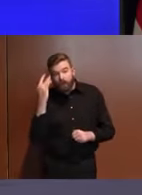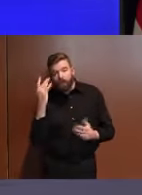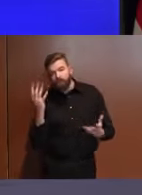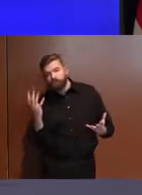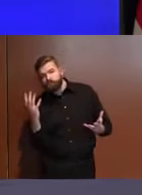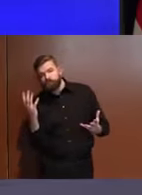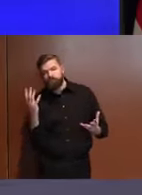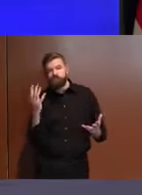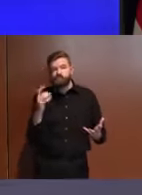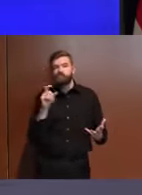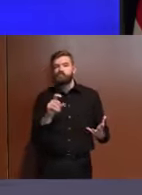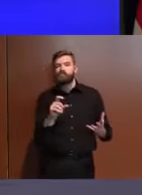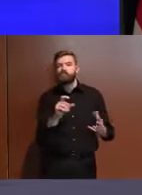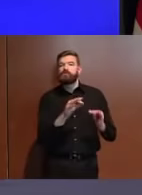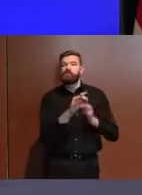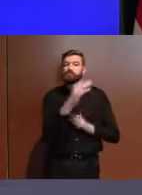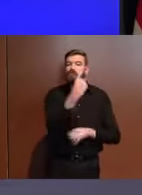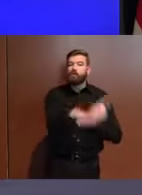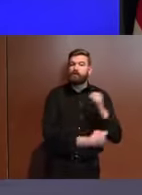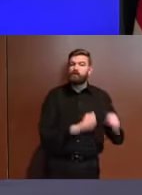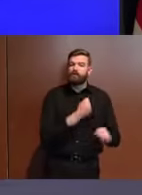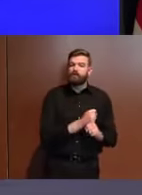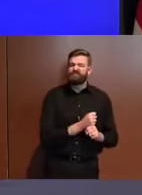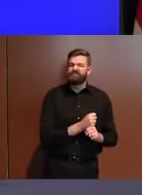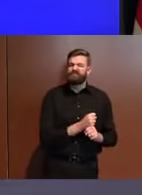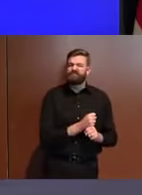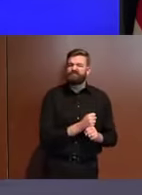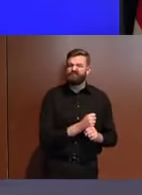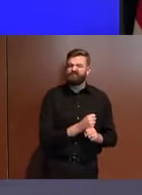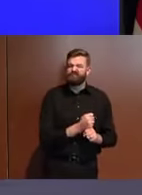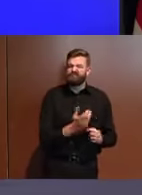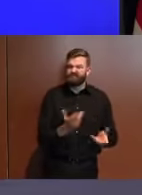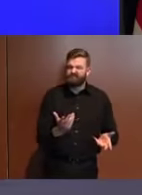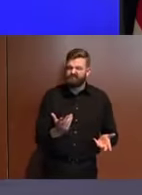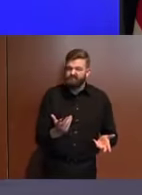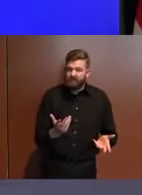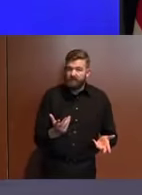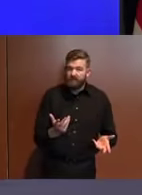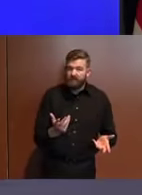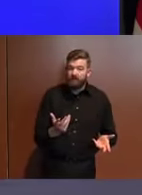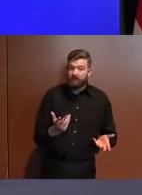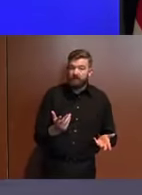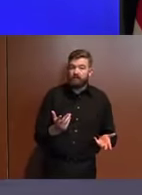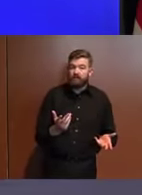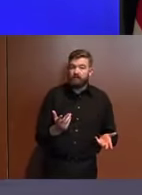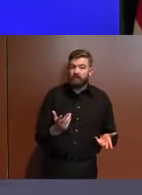of silly given your changes you made to relax the petition requirements. And,